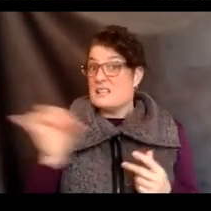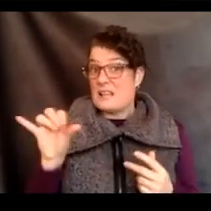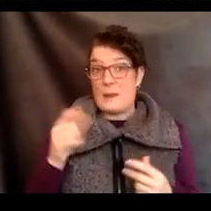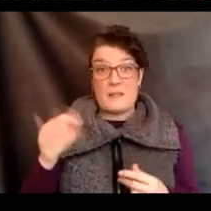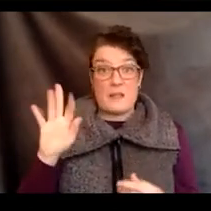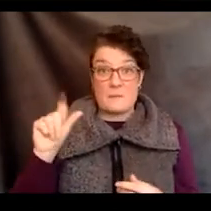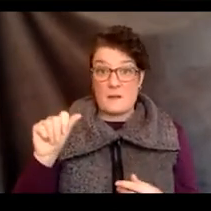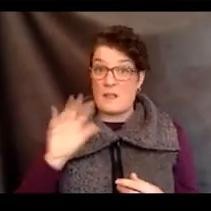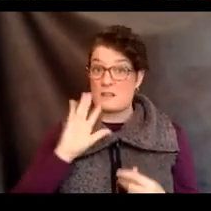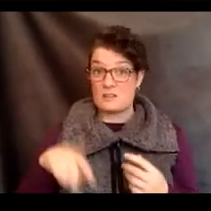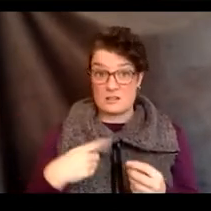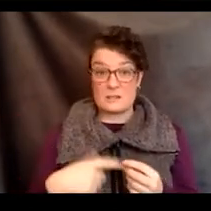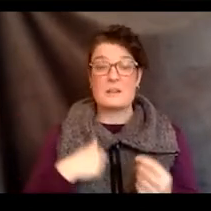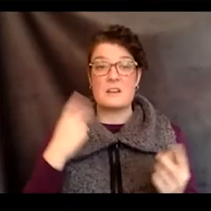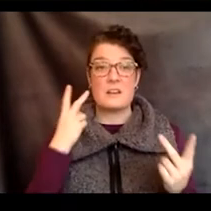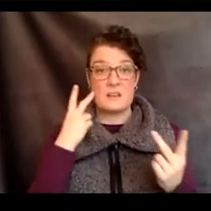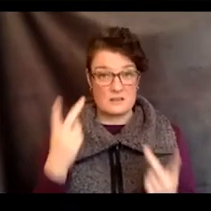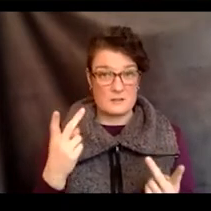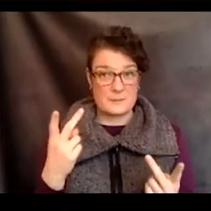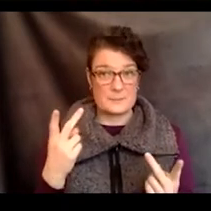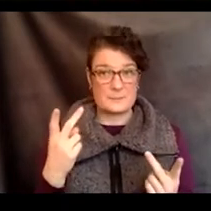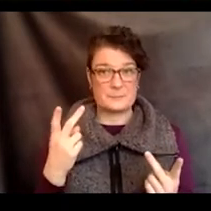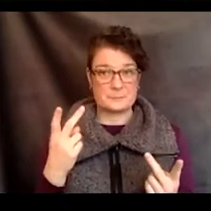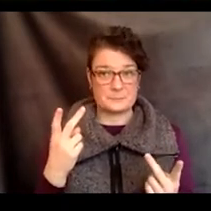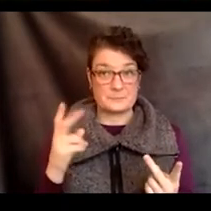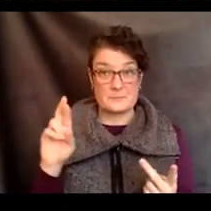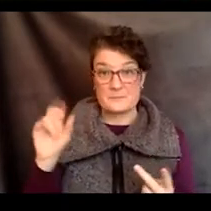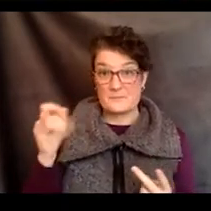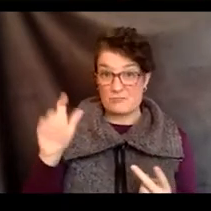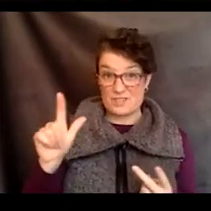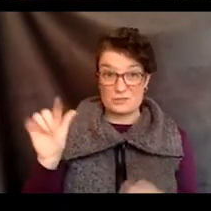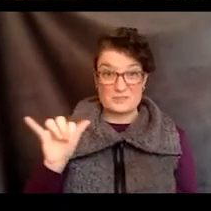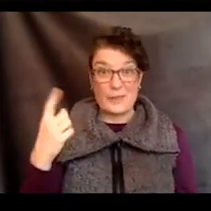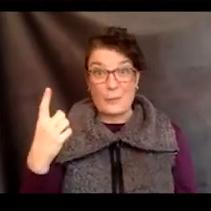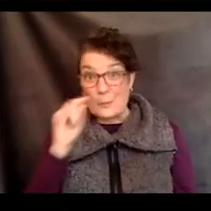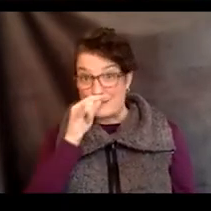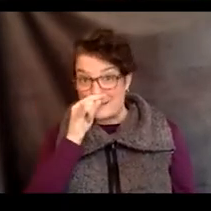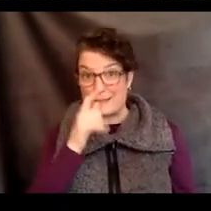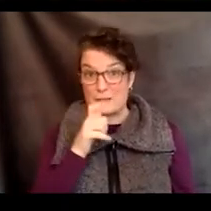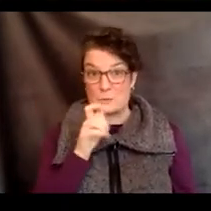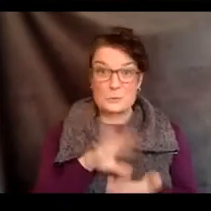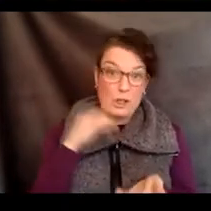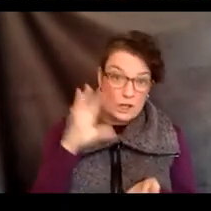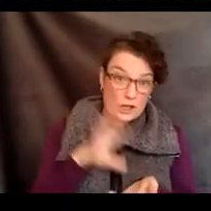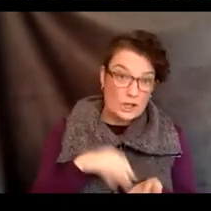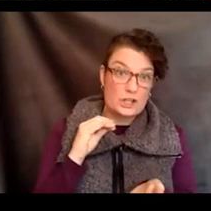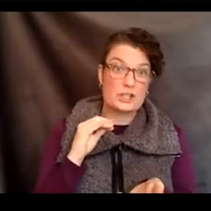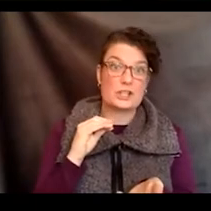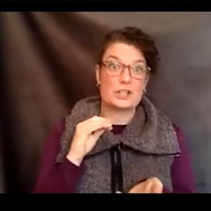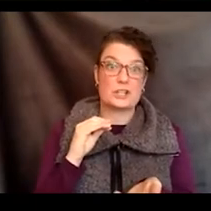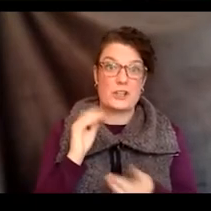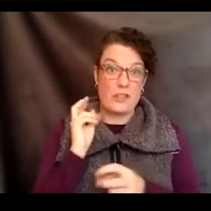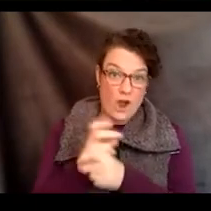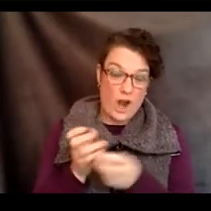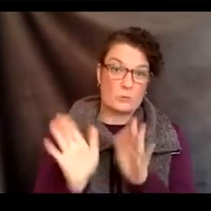is talking about. I saw, you know, Rachael was like the one kid who learned sort of the hard